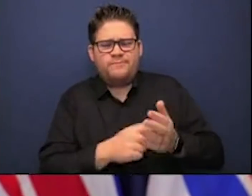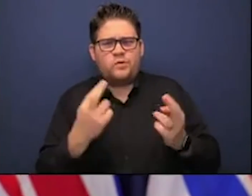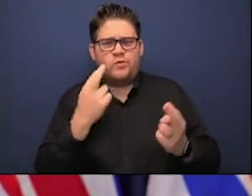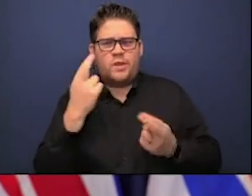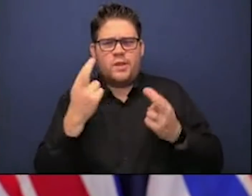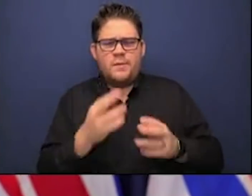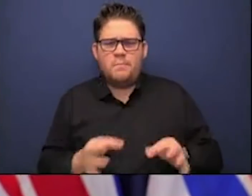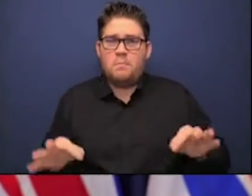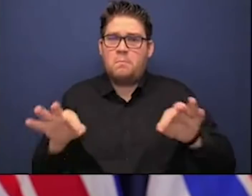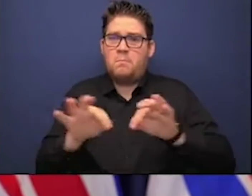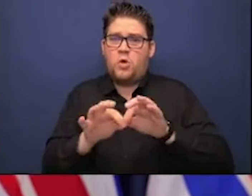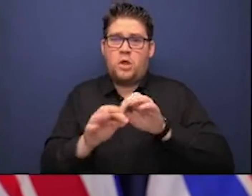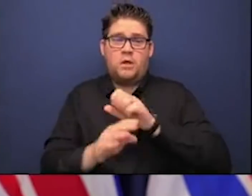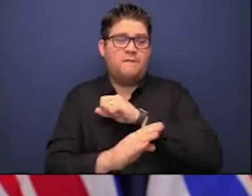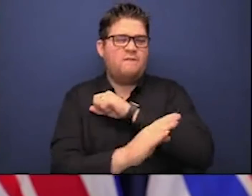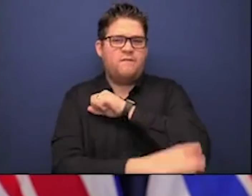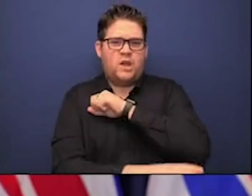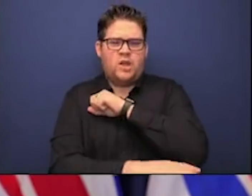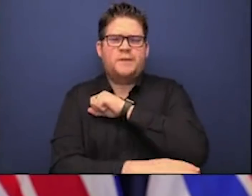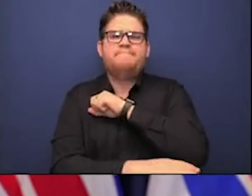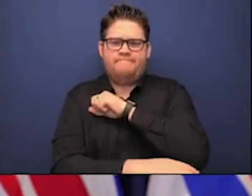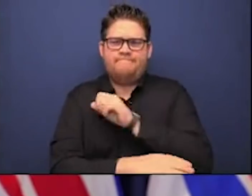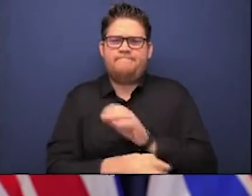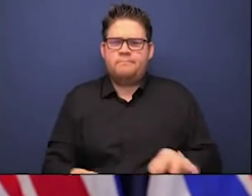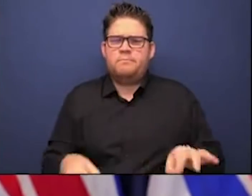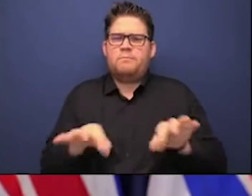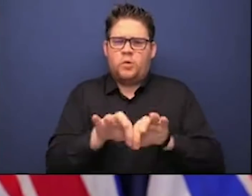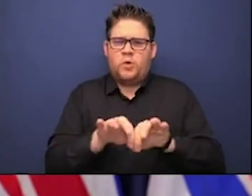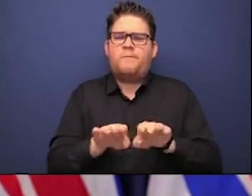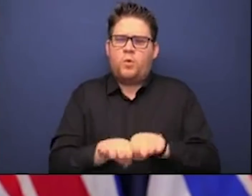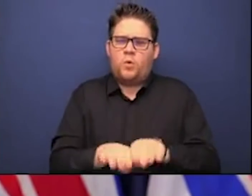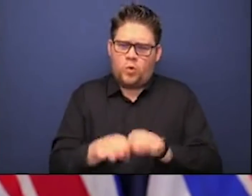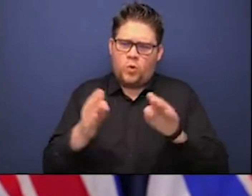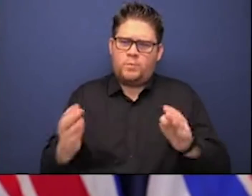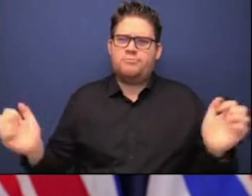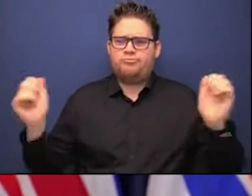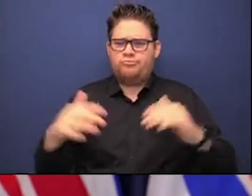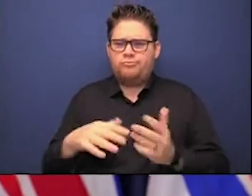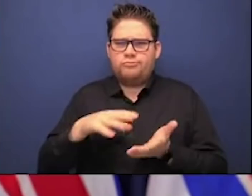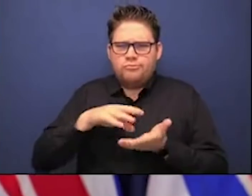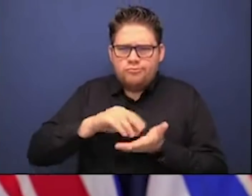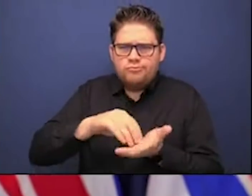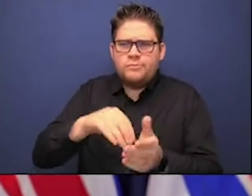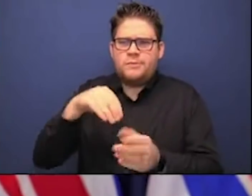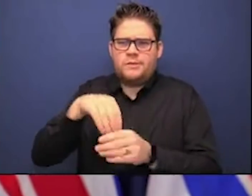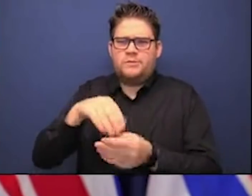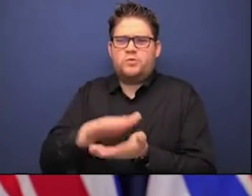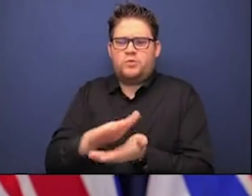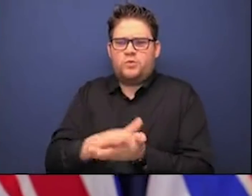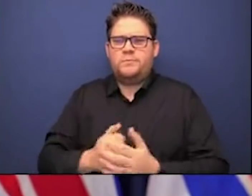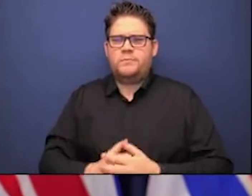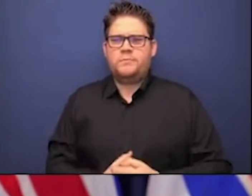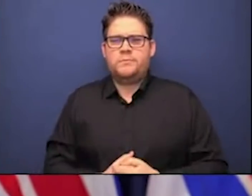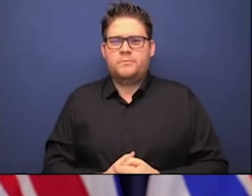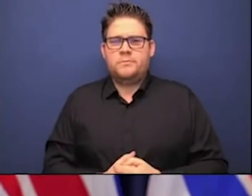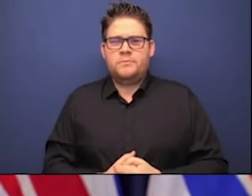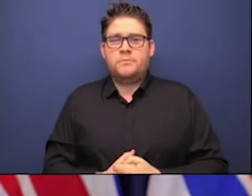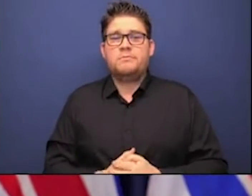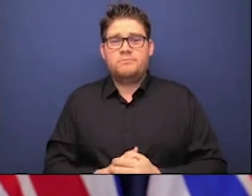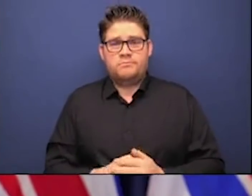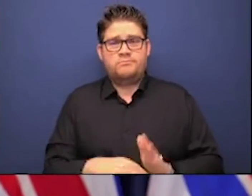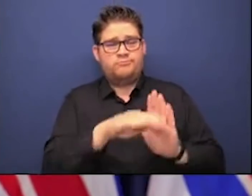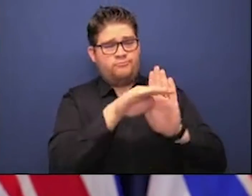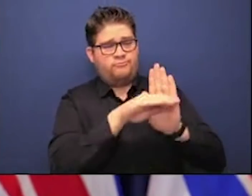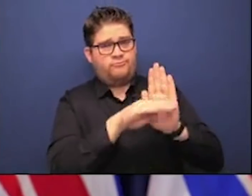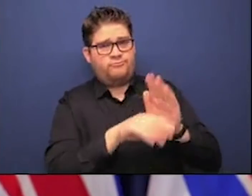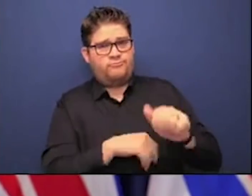and safety guidelines in place. And thanks to the hard work of education professionals, the vast